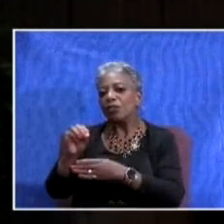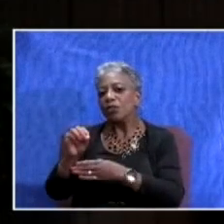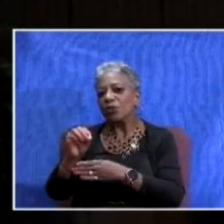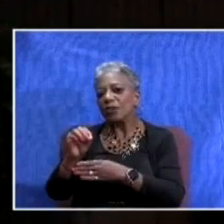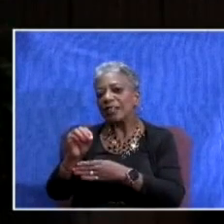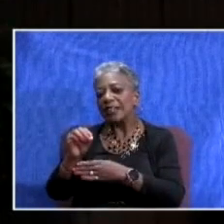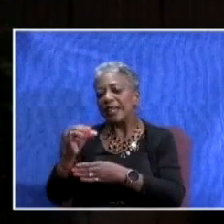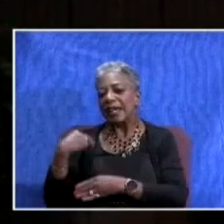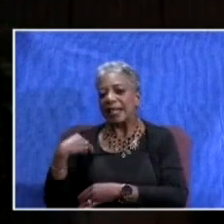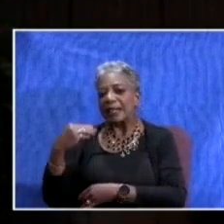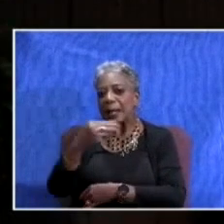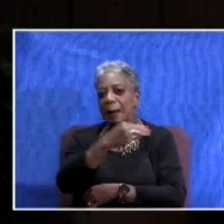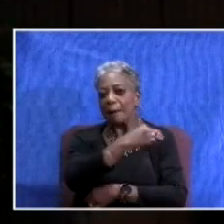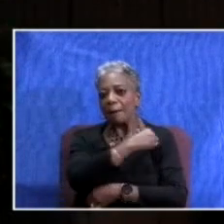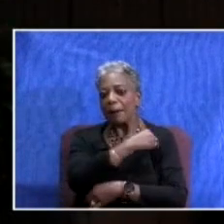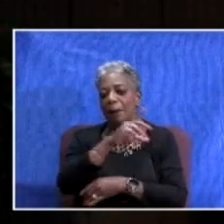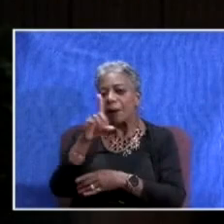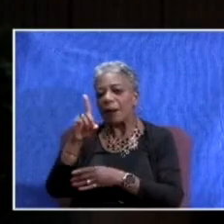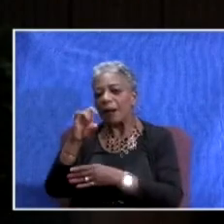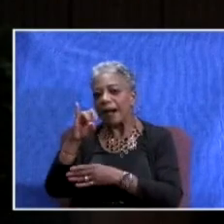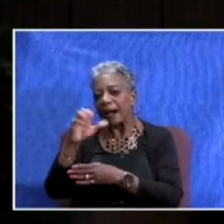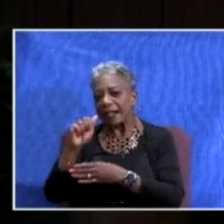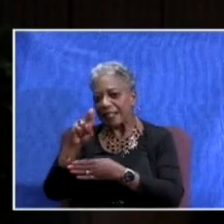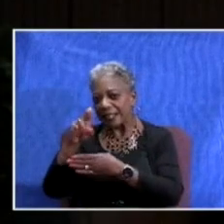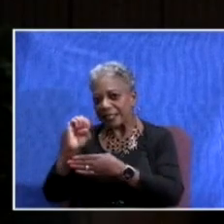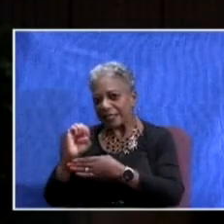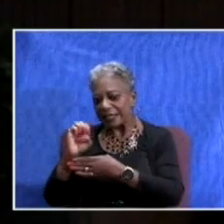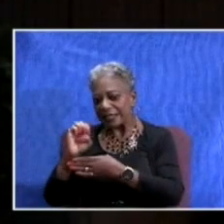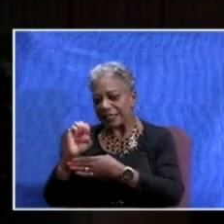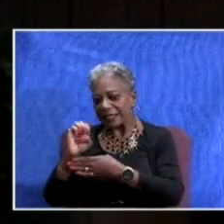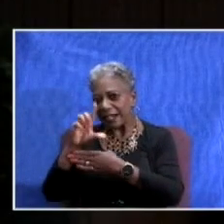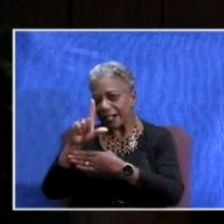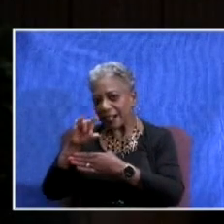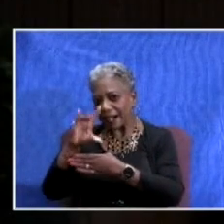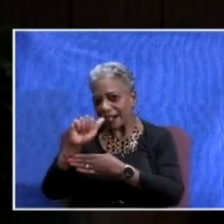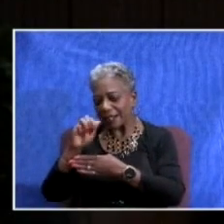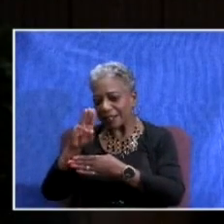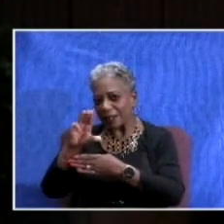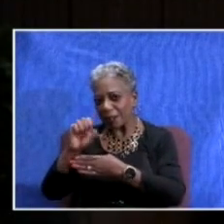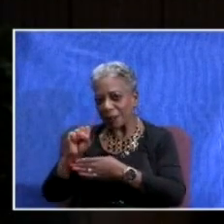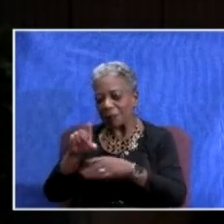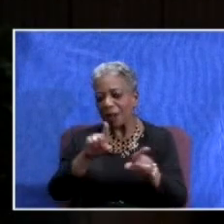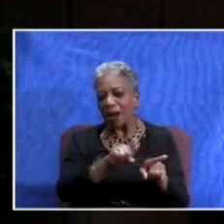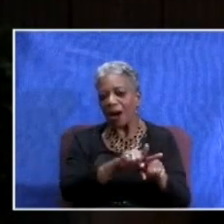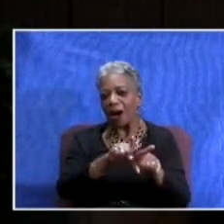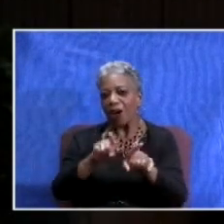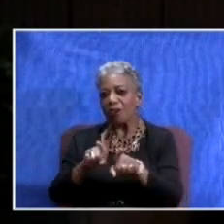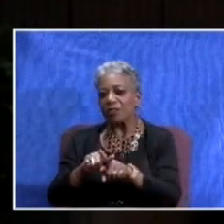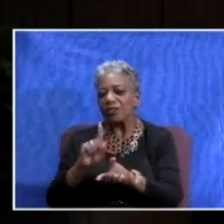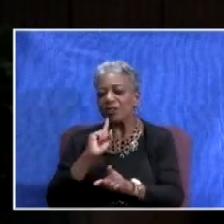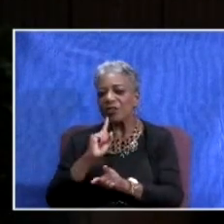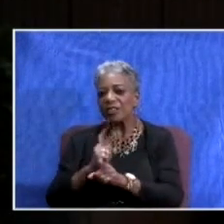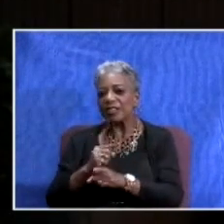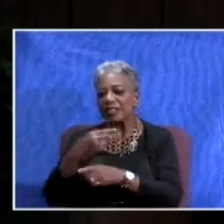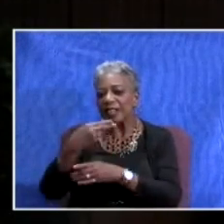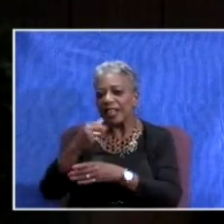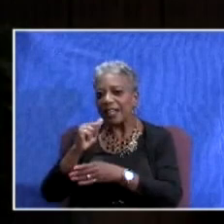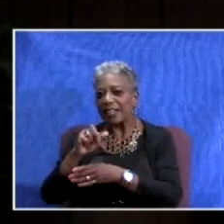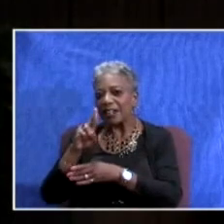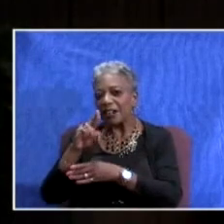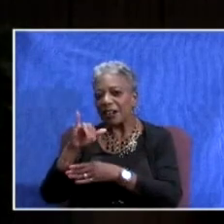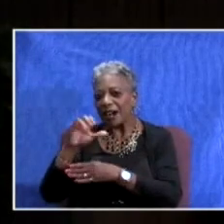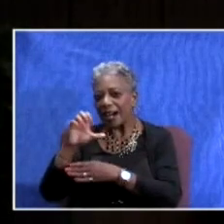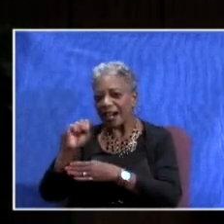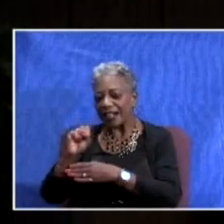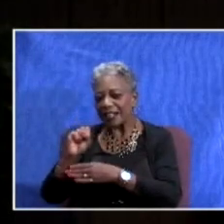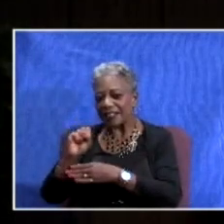Alina Harris, Diamond Williams from St. Louis, and also locally, Alina Harris from Louisville, Kentucky. That's those on